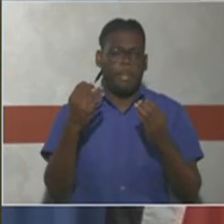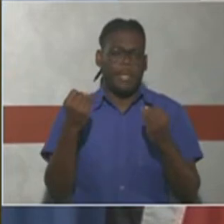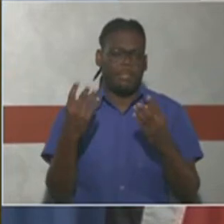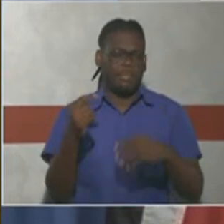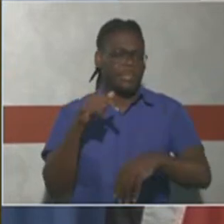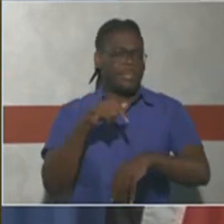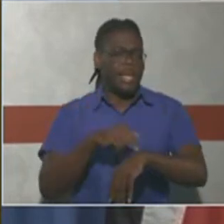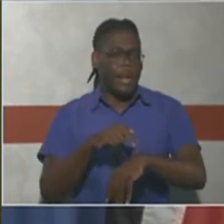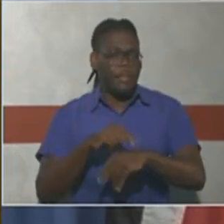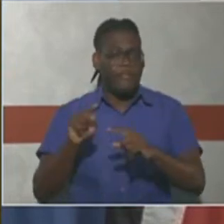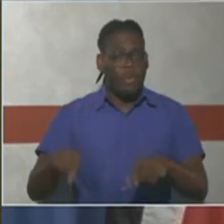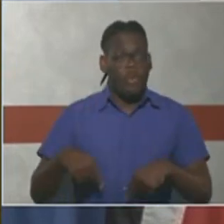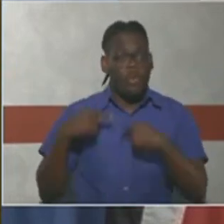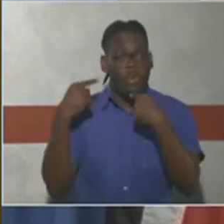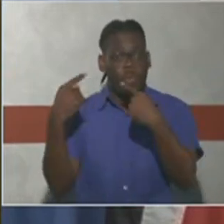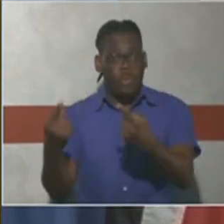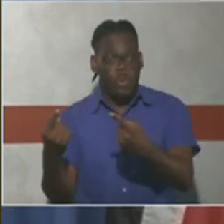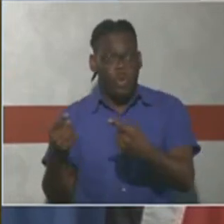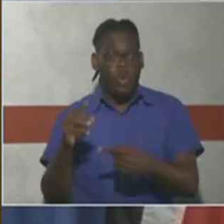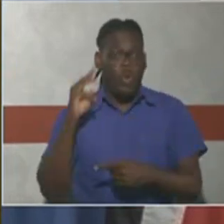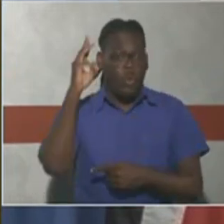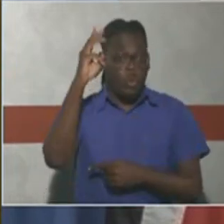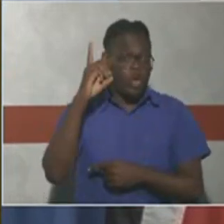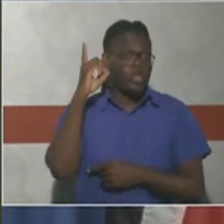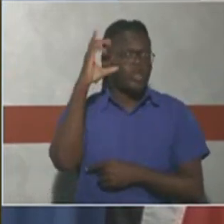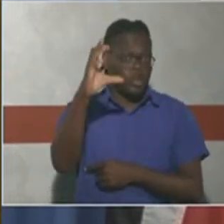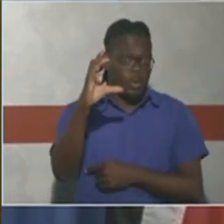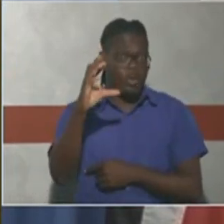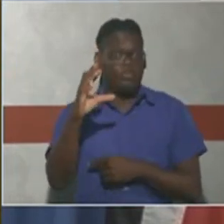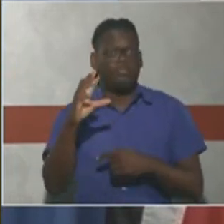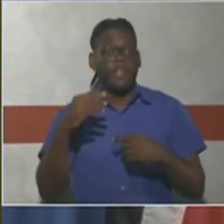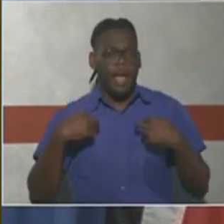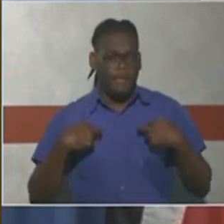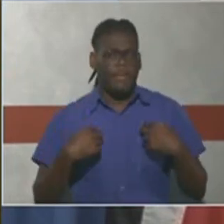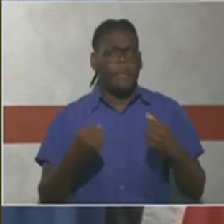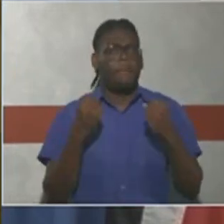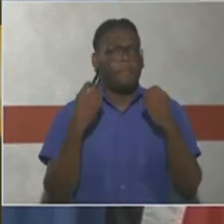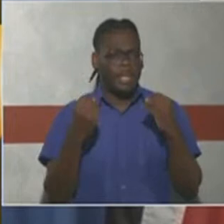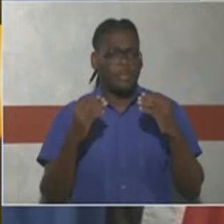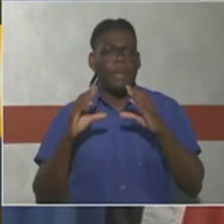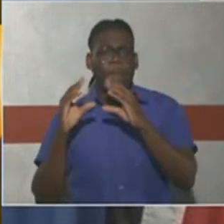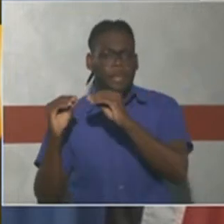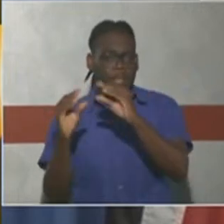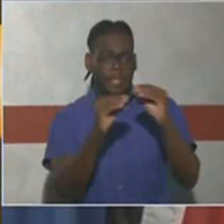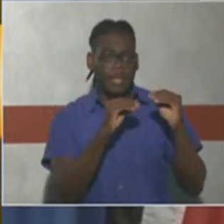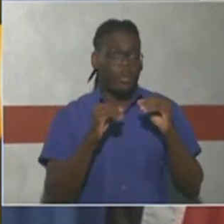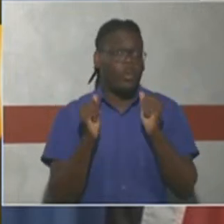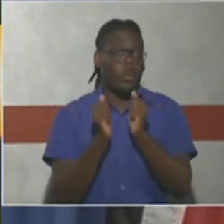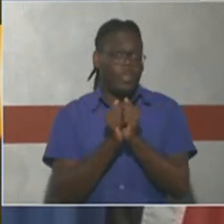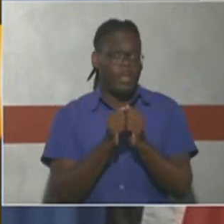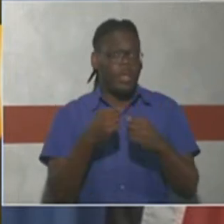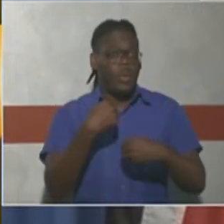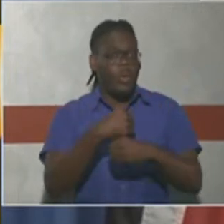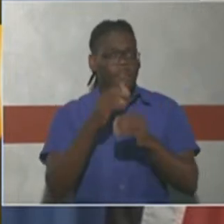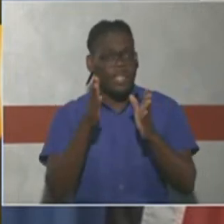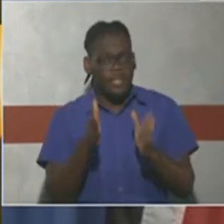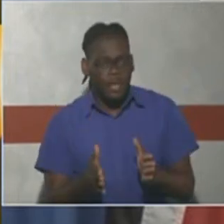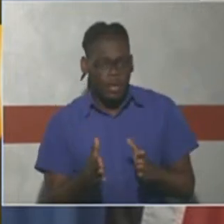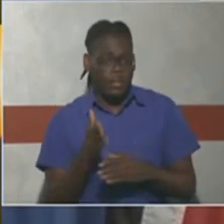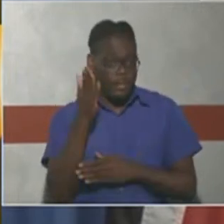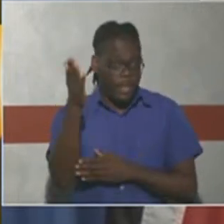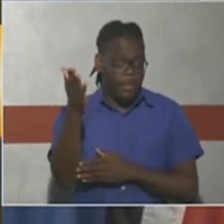many meetings with very many officials there. In parallel to this, the government of Trinidad and